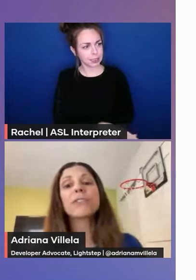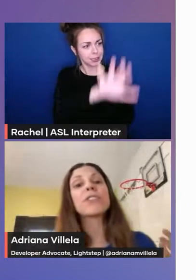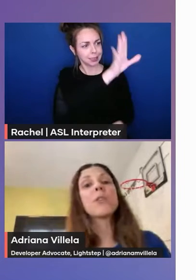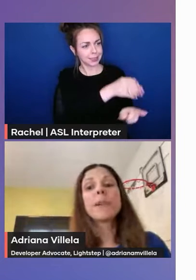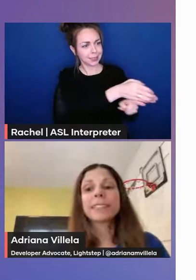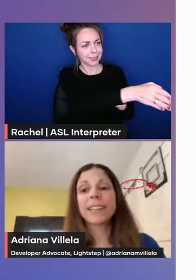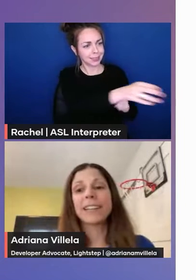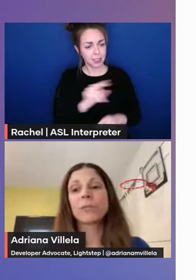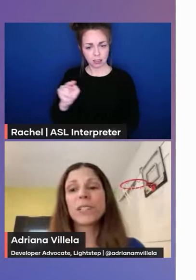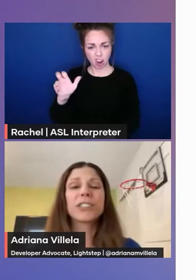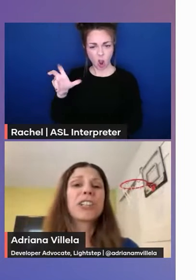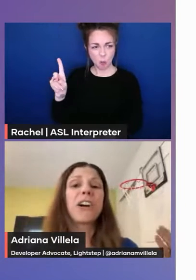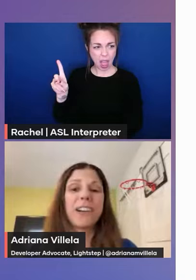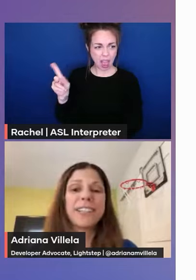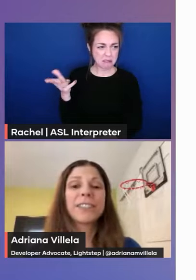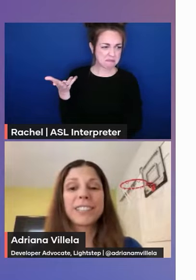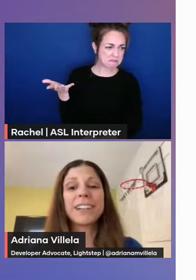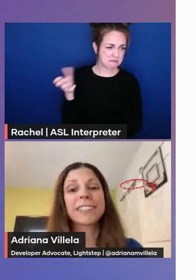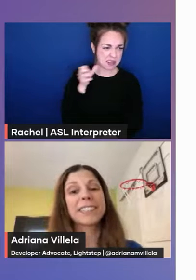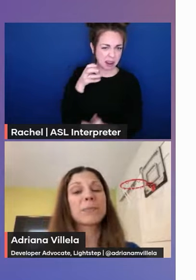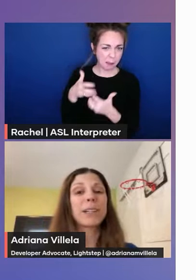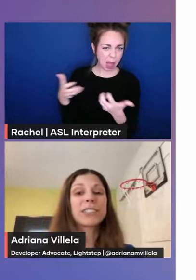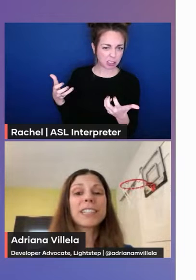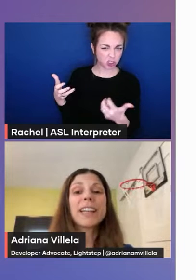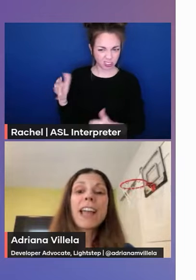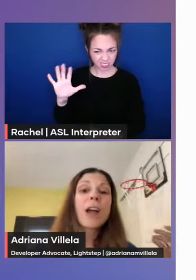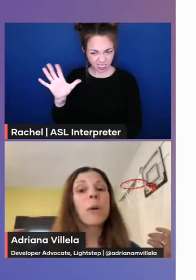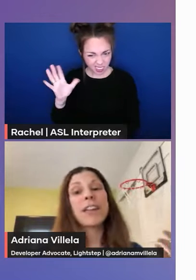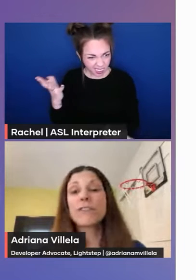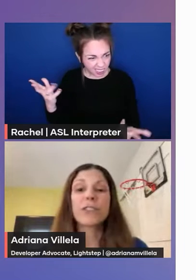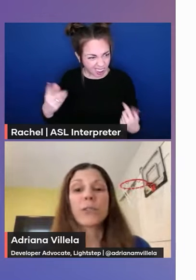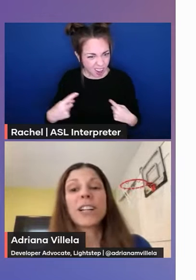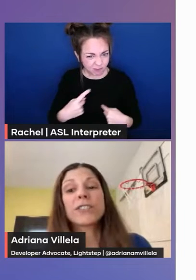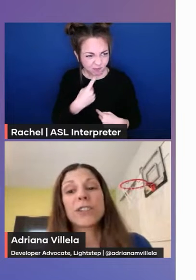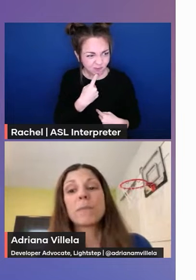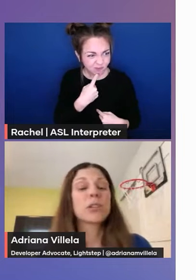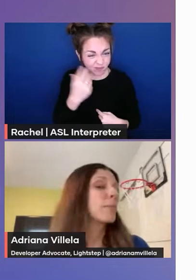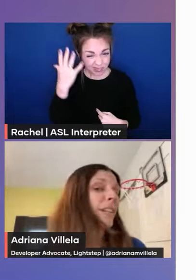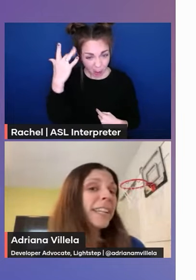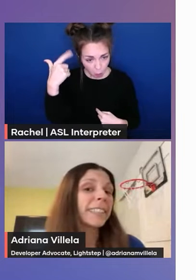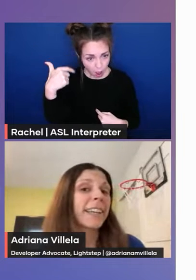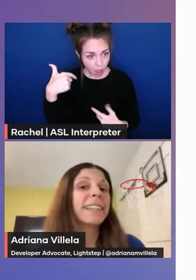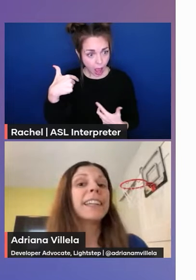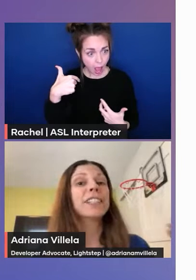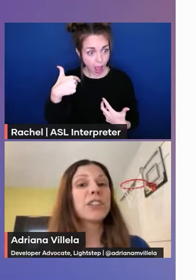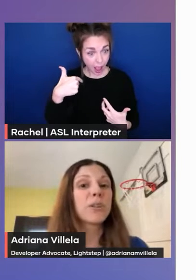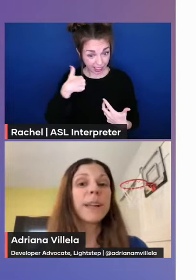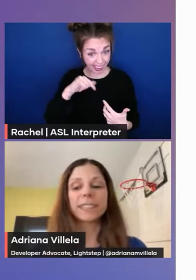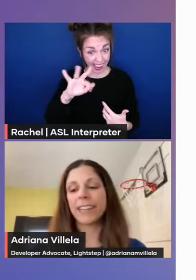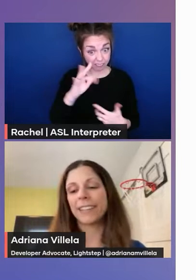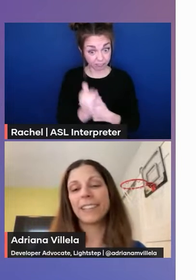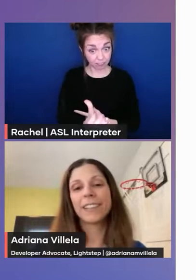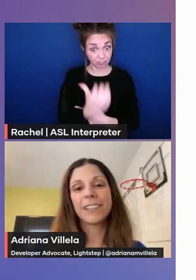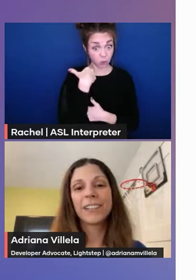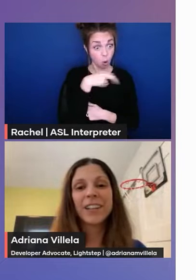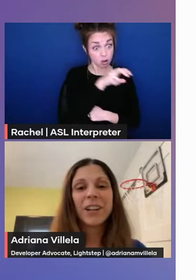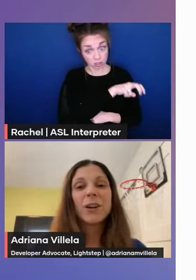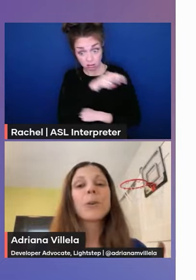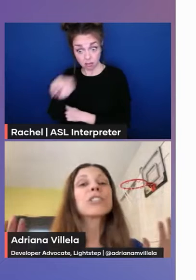much out there for Nomad land, which kind of sucks, especially if you're thrust from Kubernetes land into Nomad